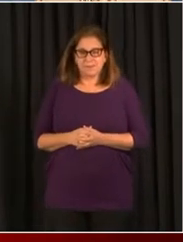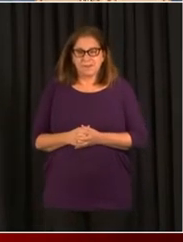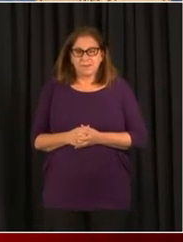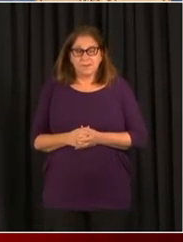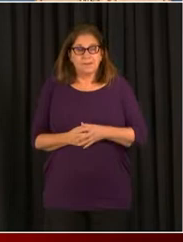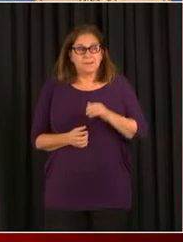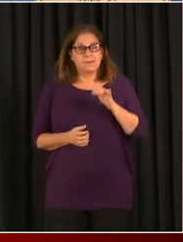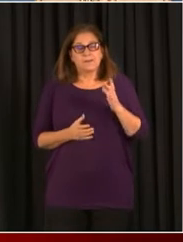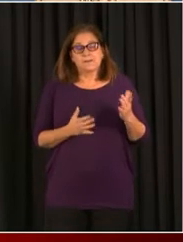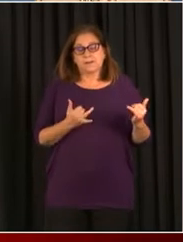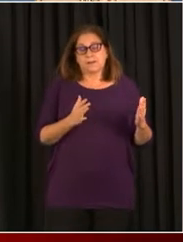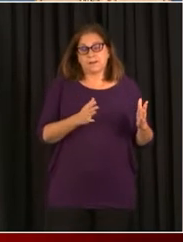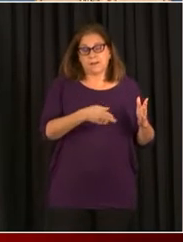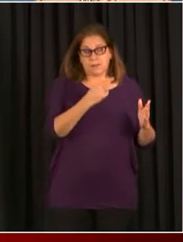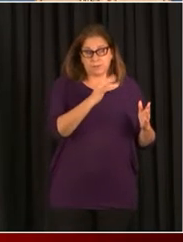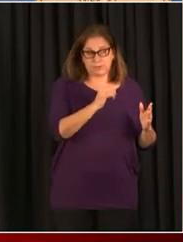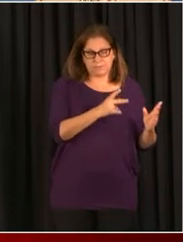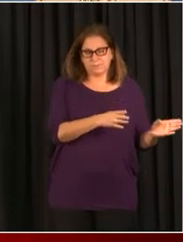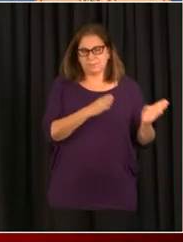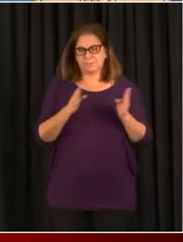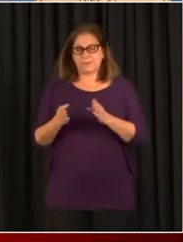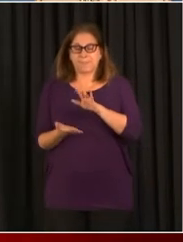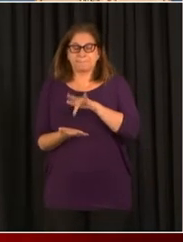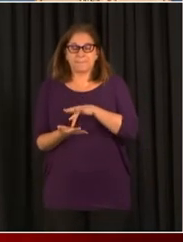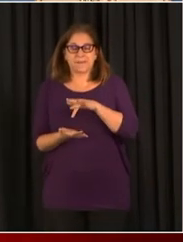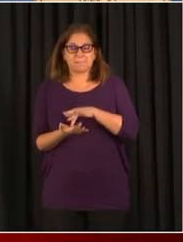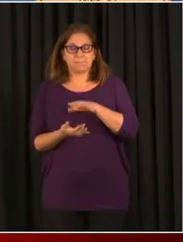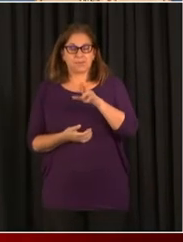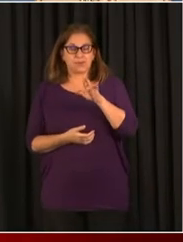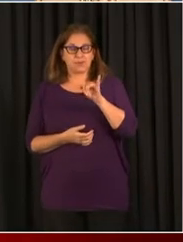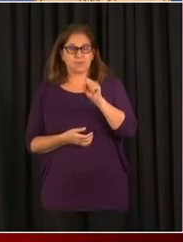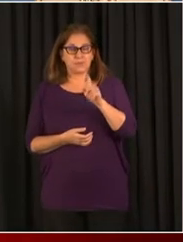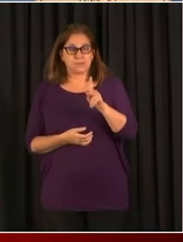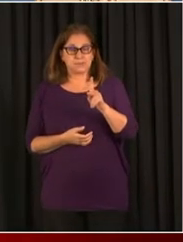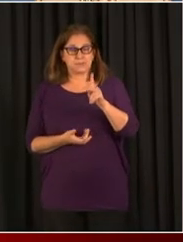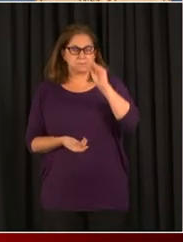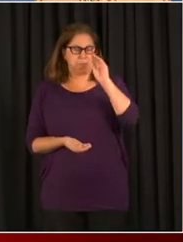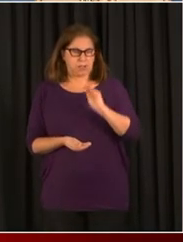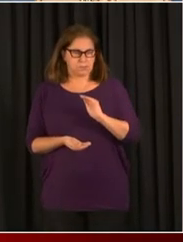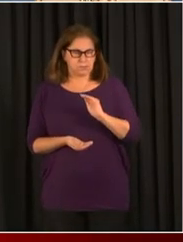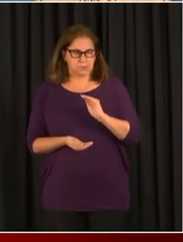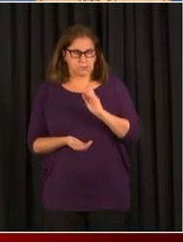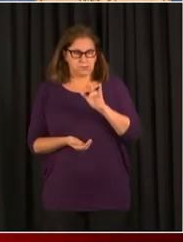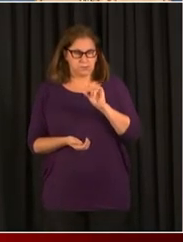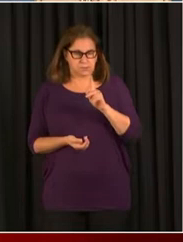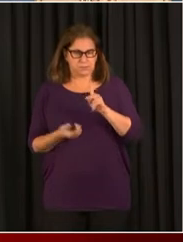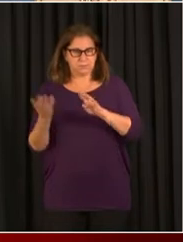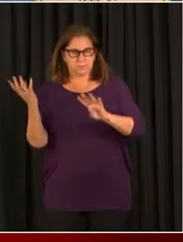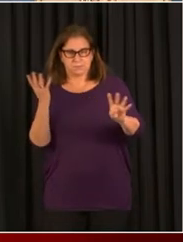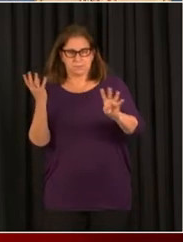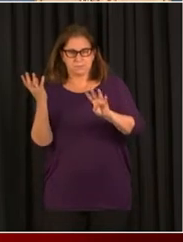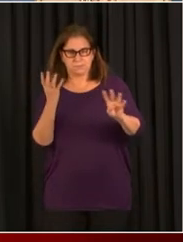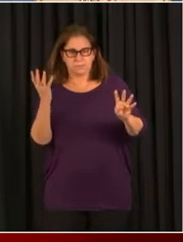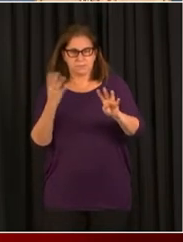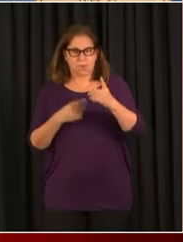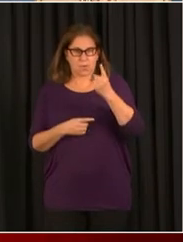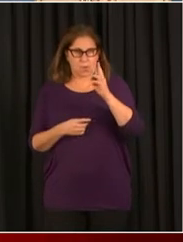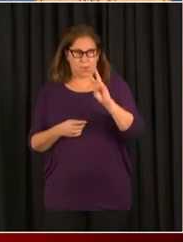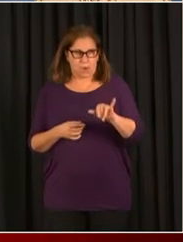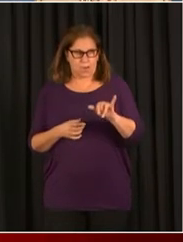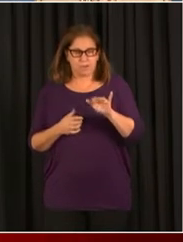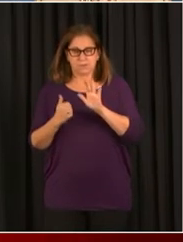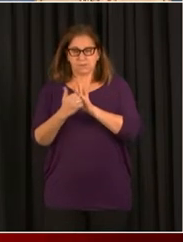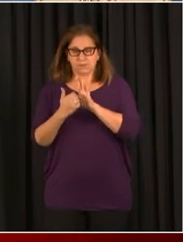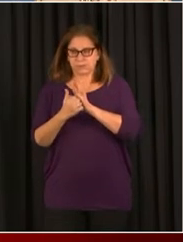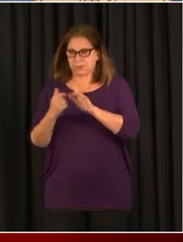bags. Small group outdoor costume parade and contest with social distancing. Open air,